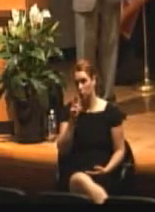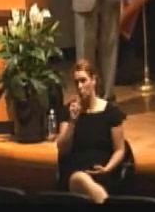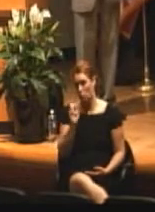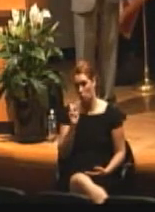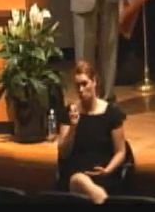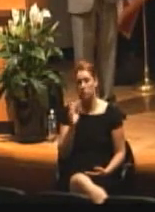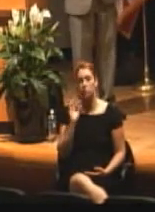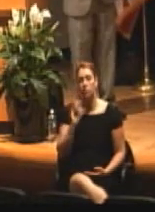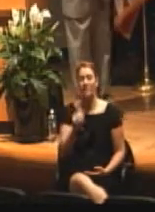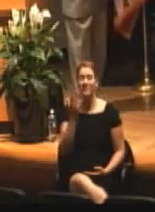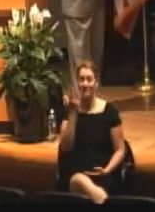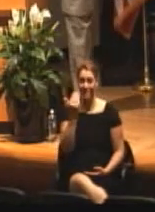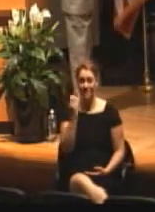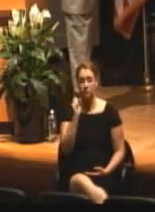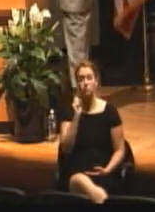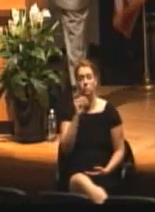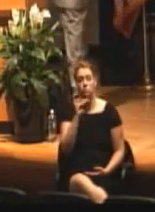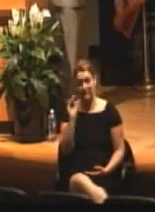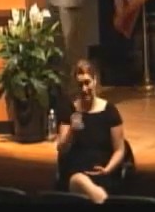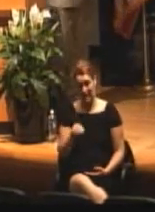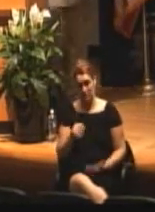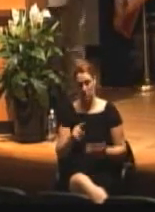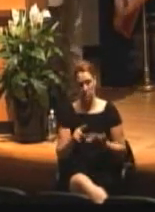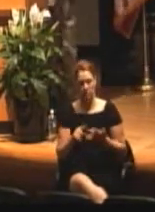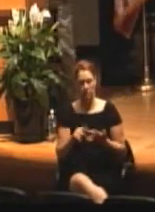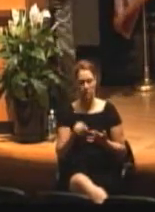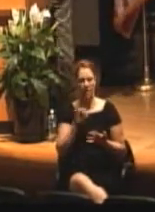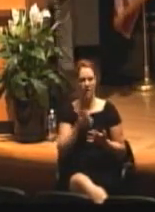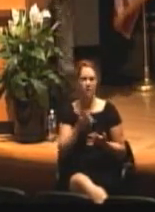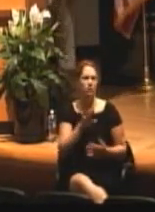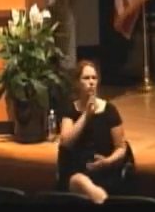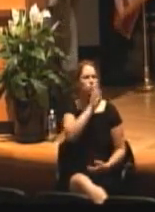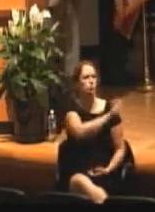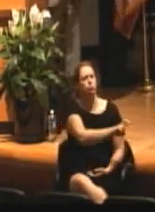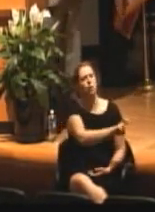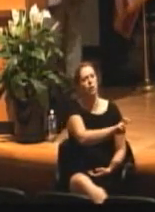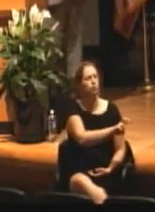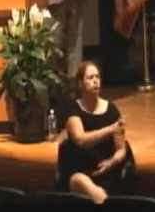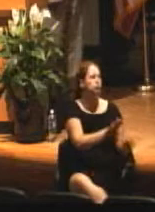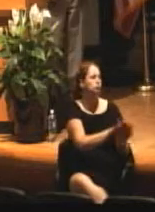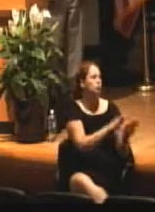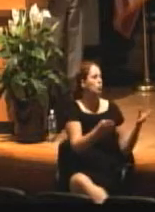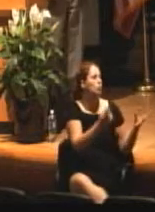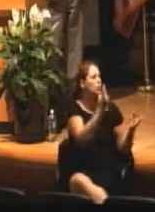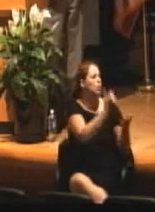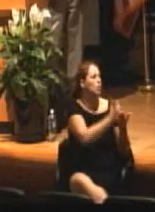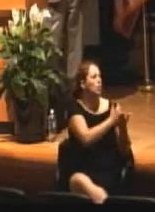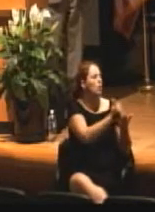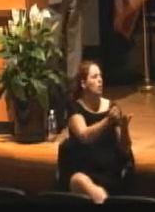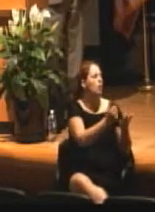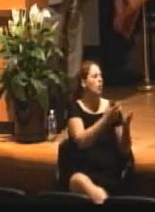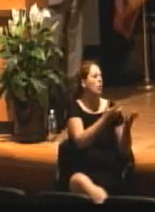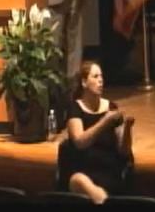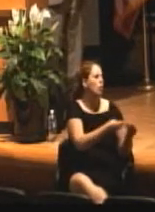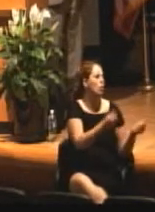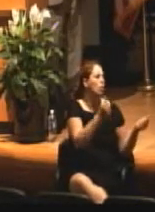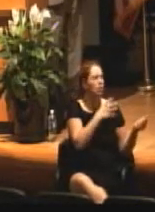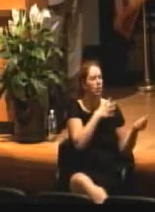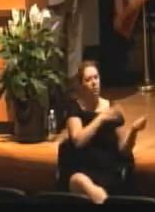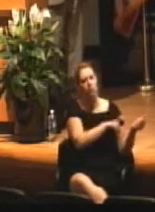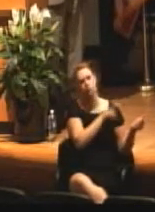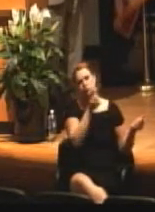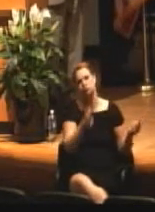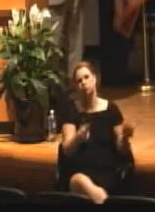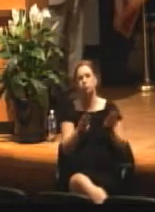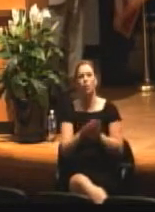that 15%, if you kind of jump around and open one card and then after 6 months when the intro rate goes away, you open a new one and maybe close